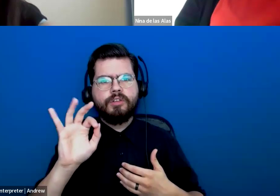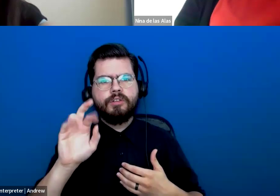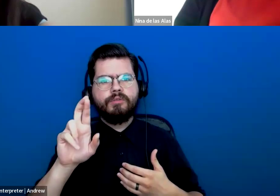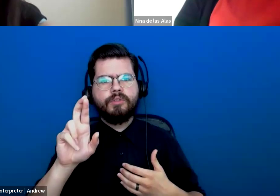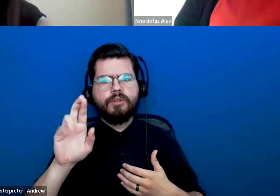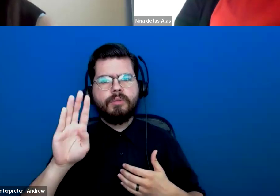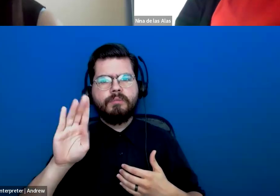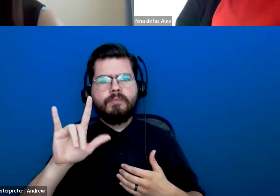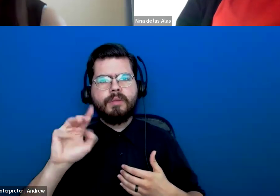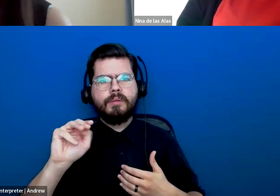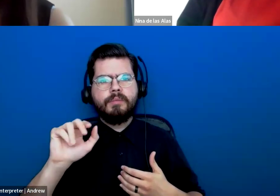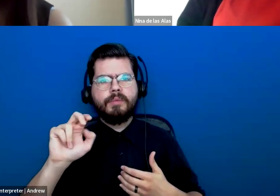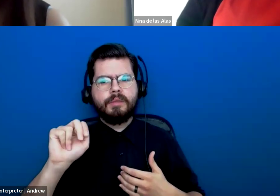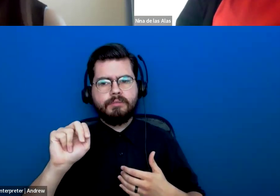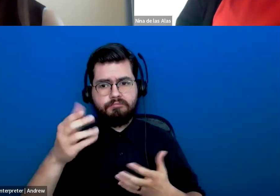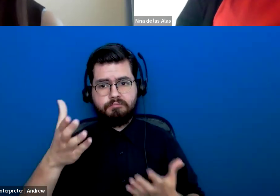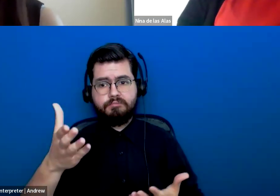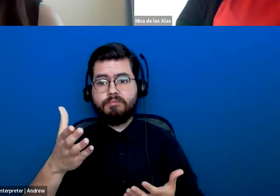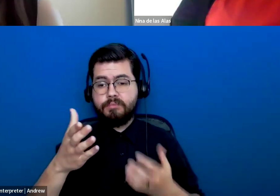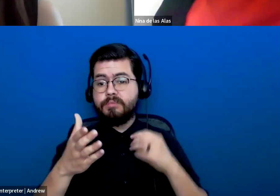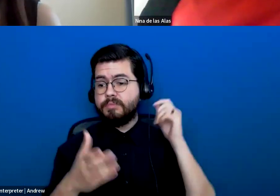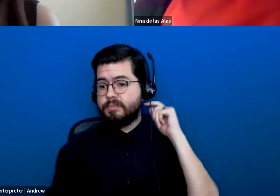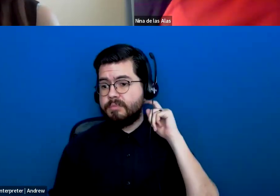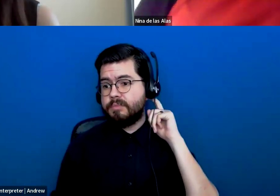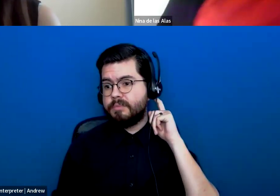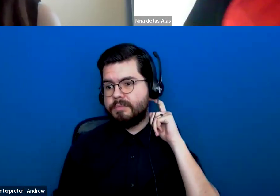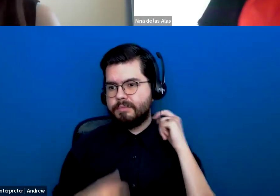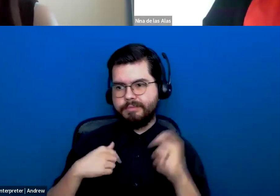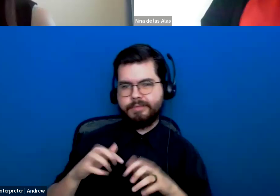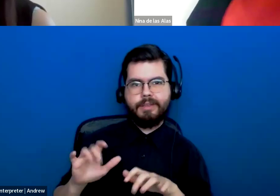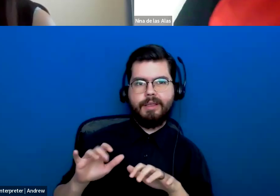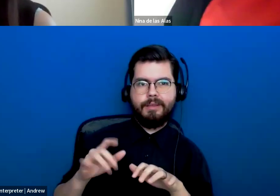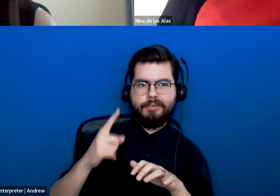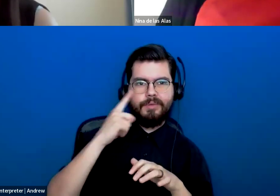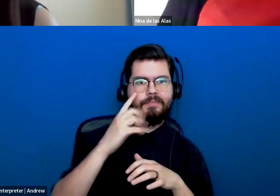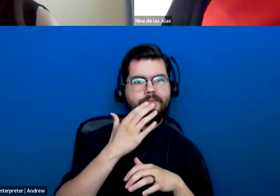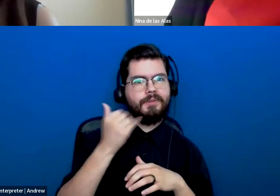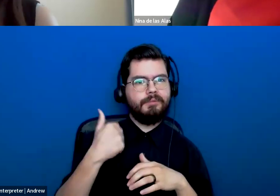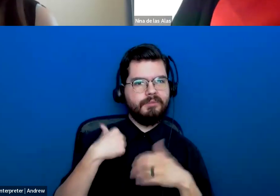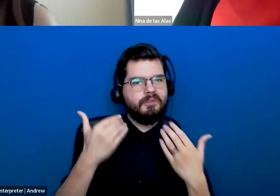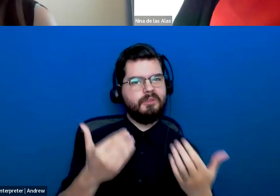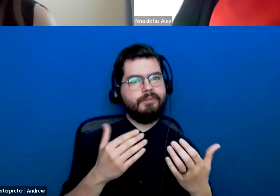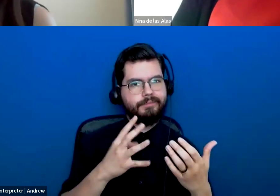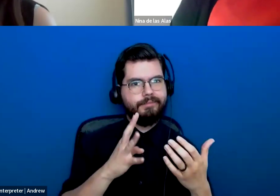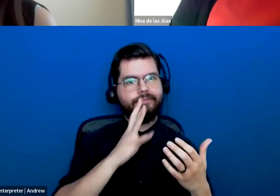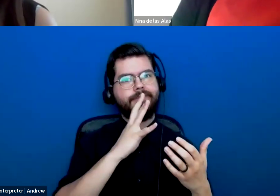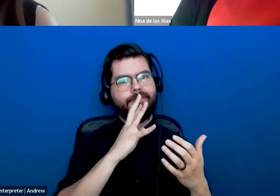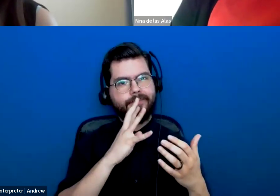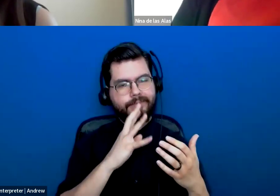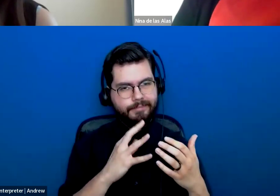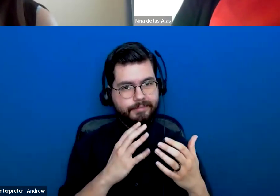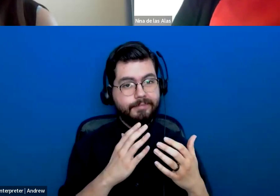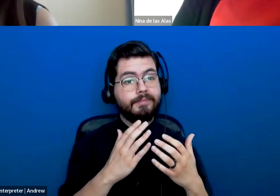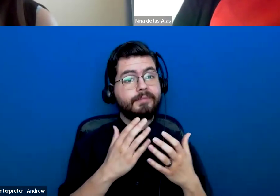and unmute yourself. Yeah, thank you. I just started typing this and thought it might be easier if I just speak it. So thank you so